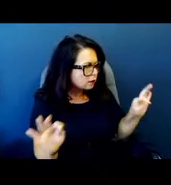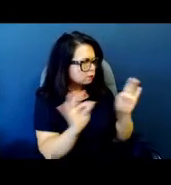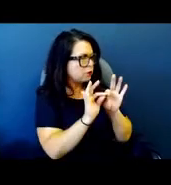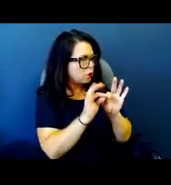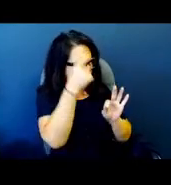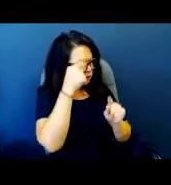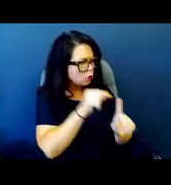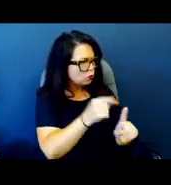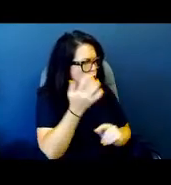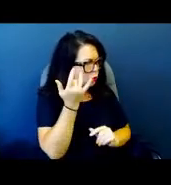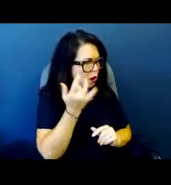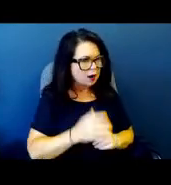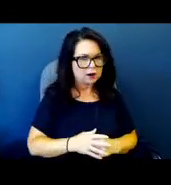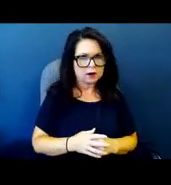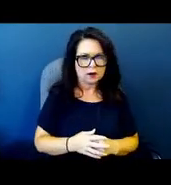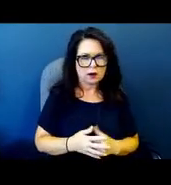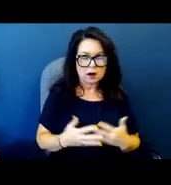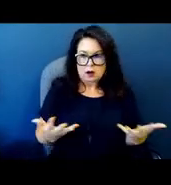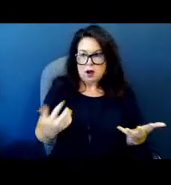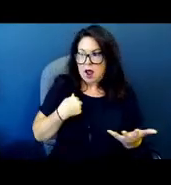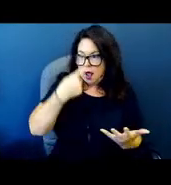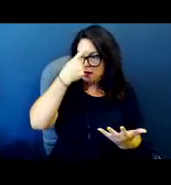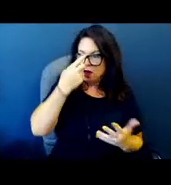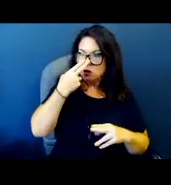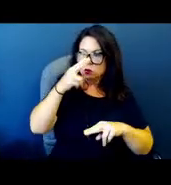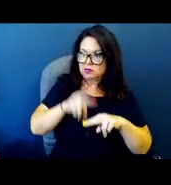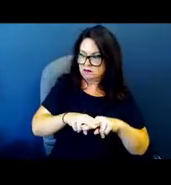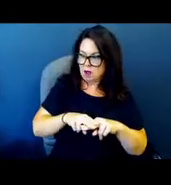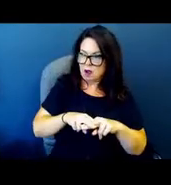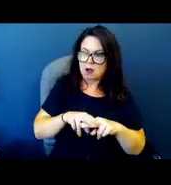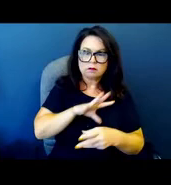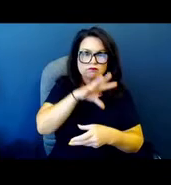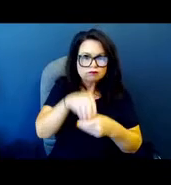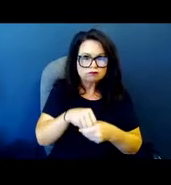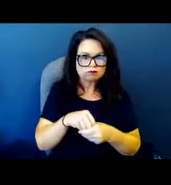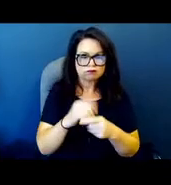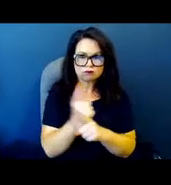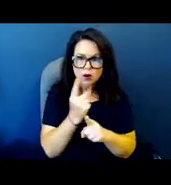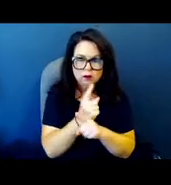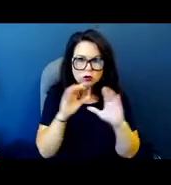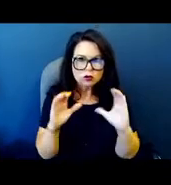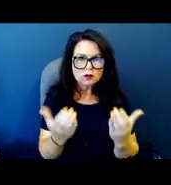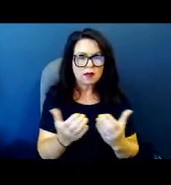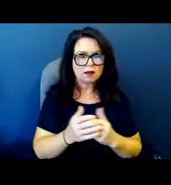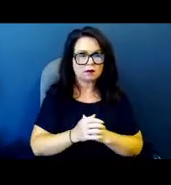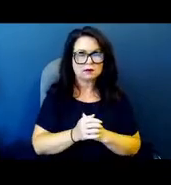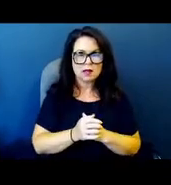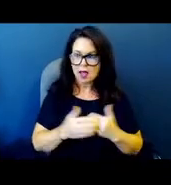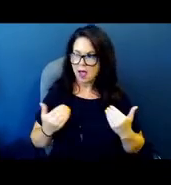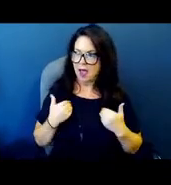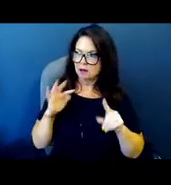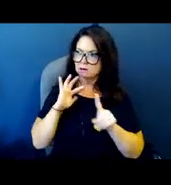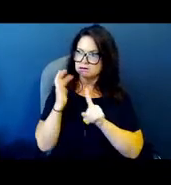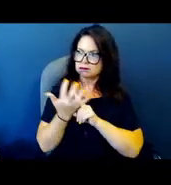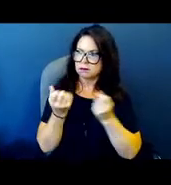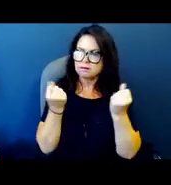I don't know. But I thought it was fun being in a regular class. And because I have a lot of friends now,